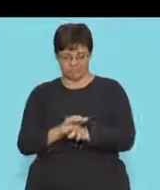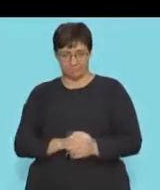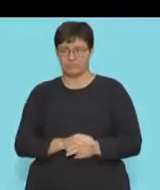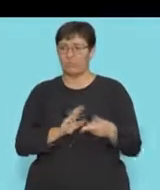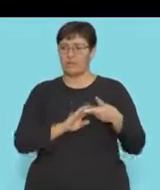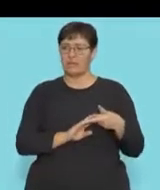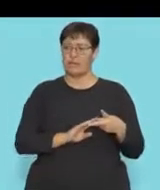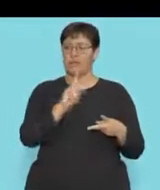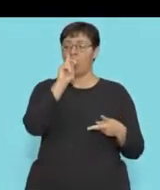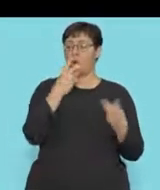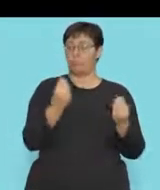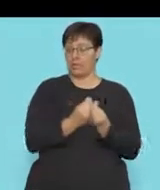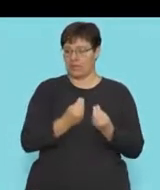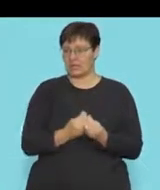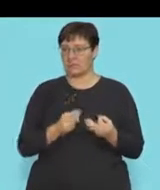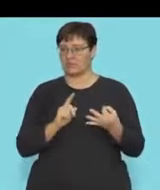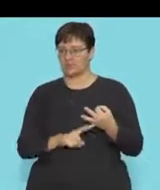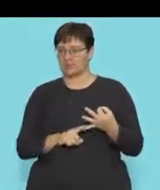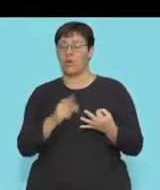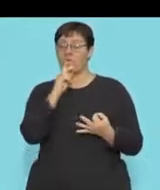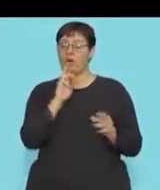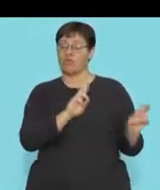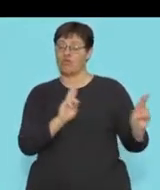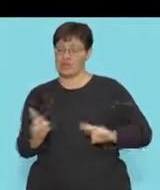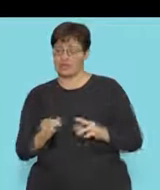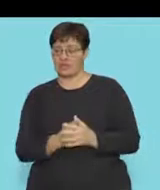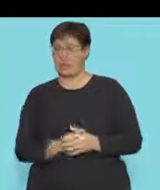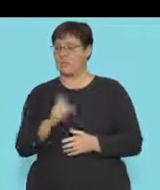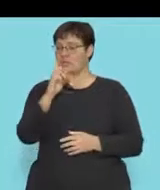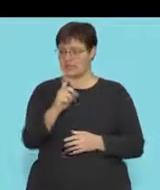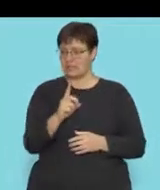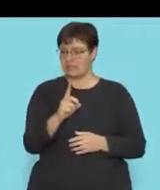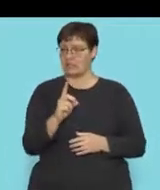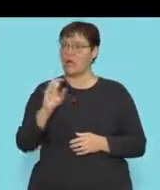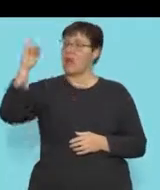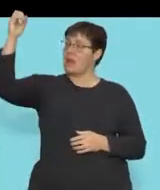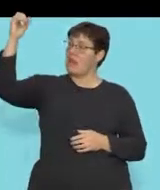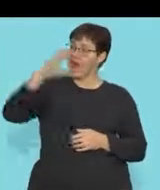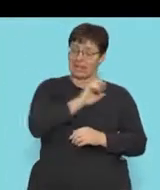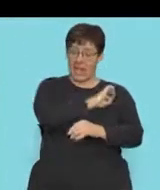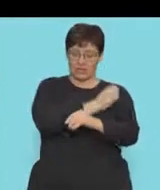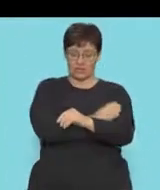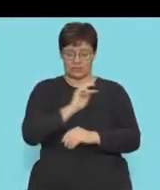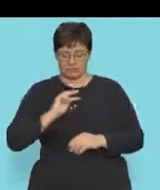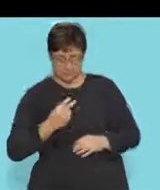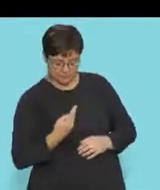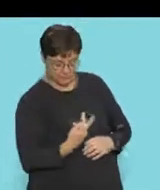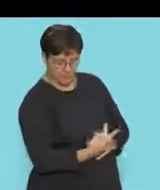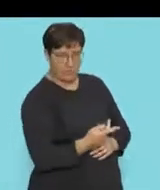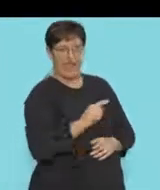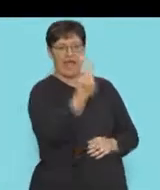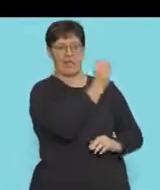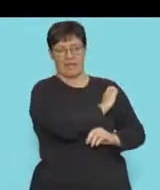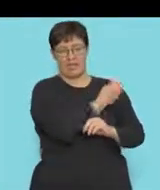products. C, as one of the reactants. Or D, to convert light energy into other forms